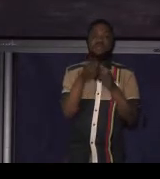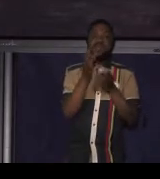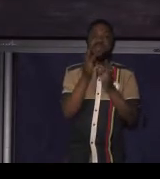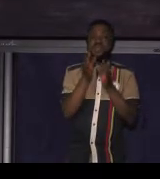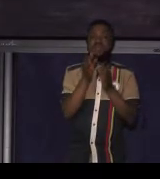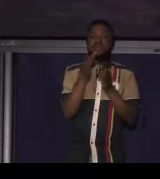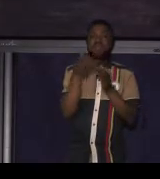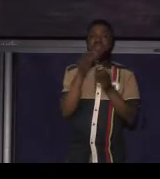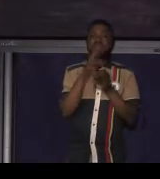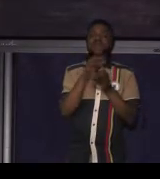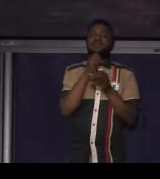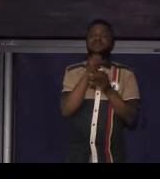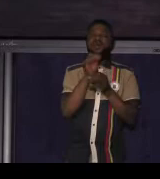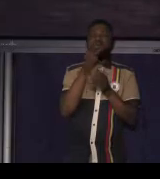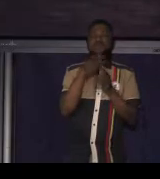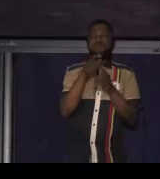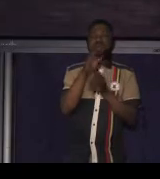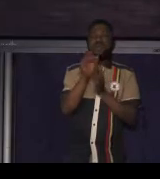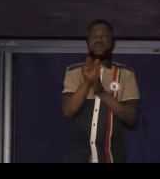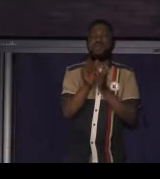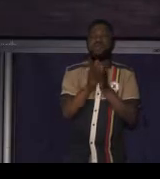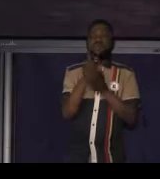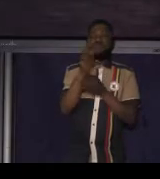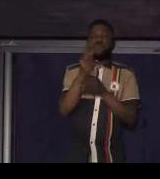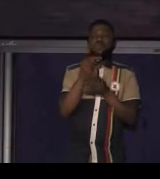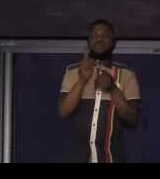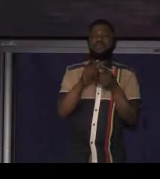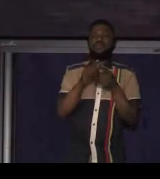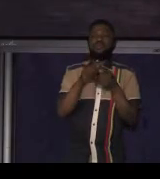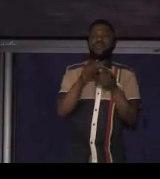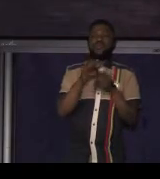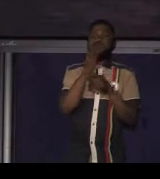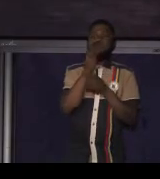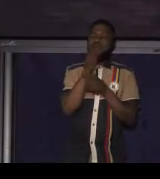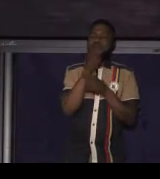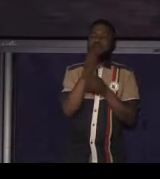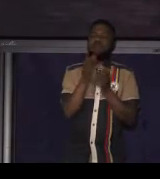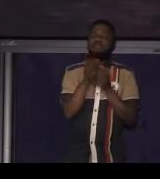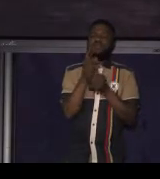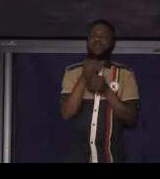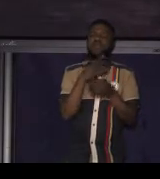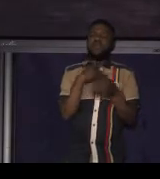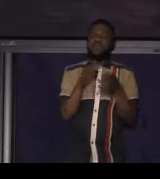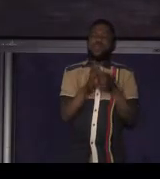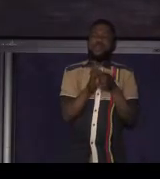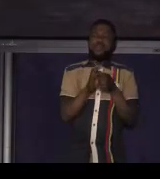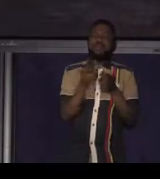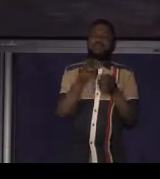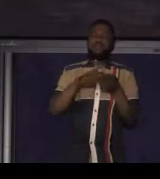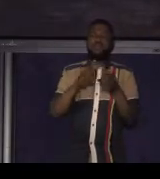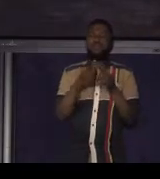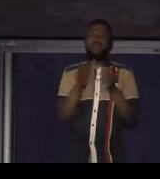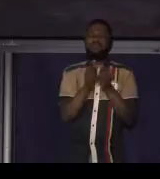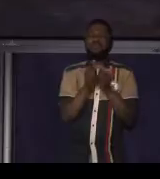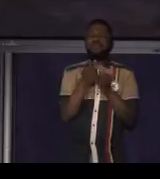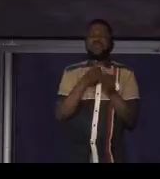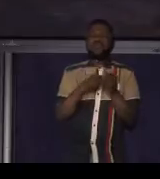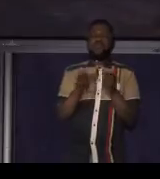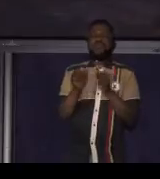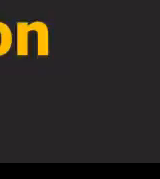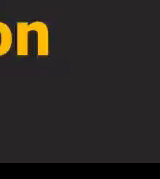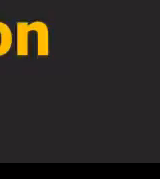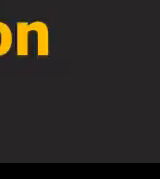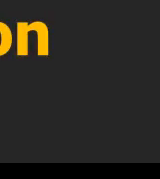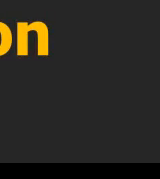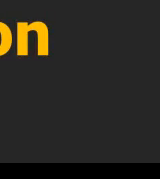tribe, even they are not from your state, you need to tolerate them. And next one is cooperation. You relate with